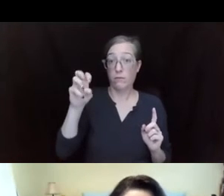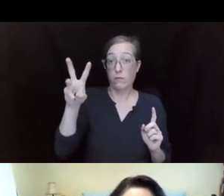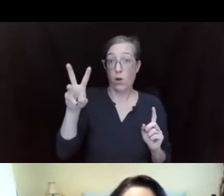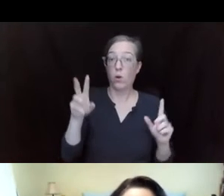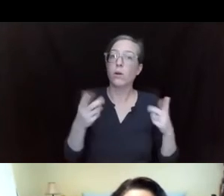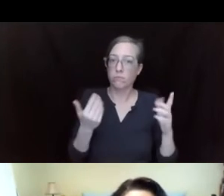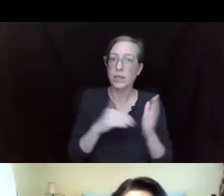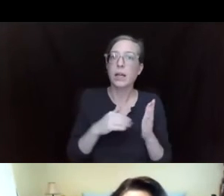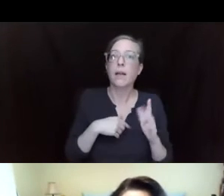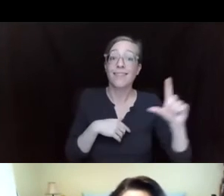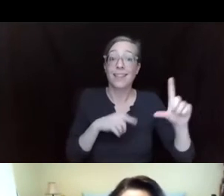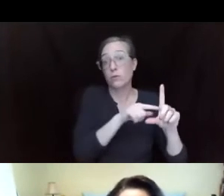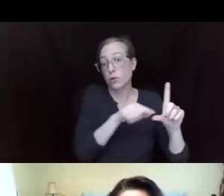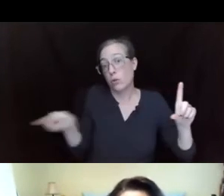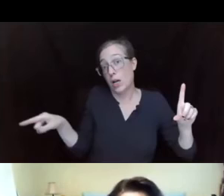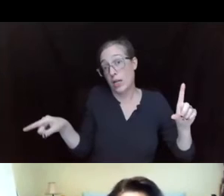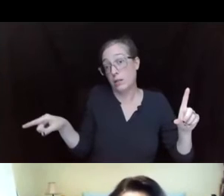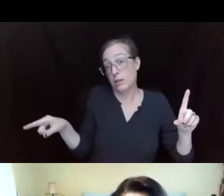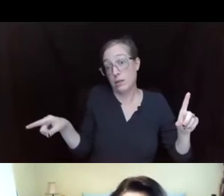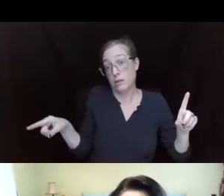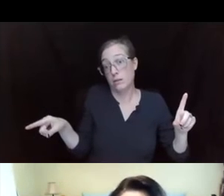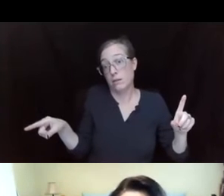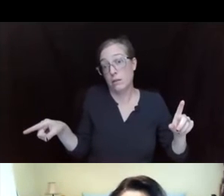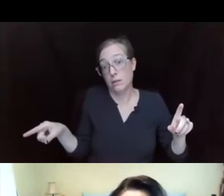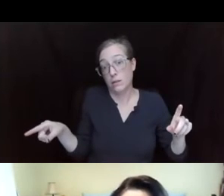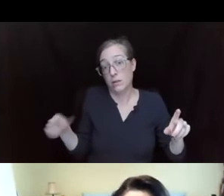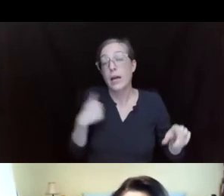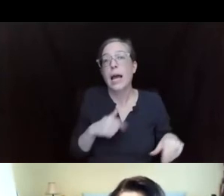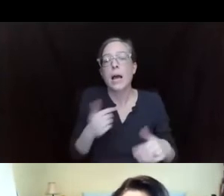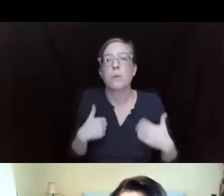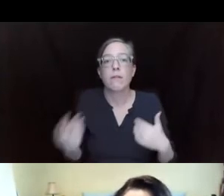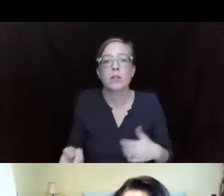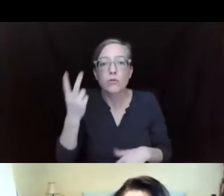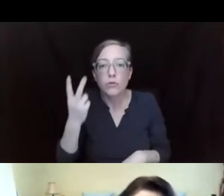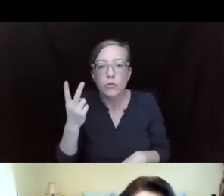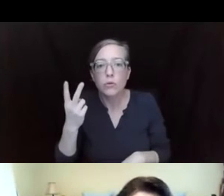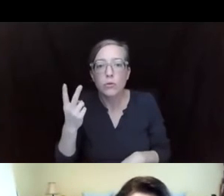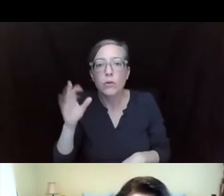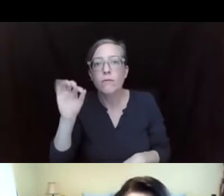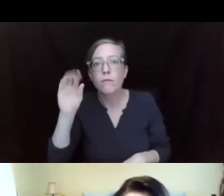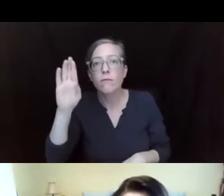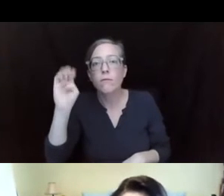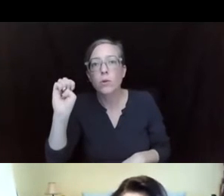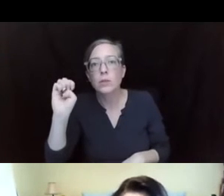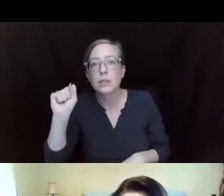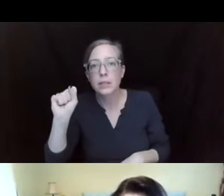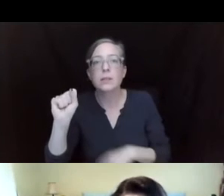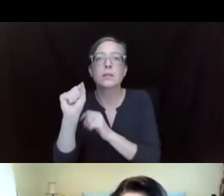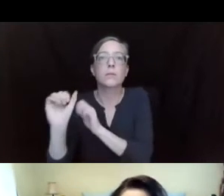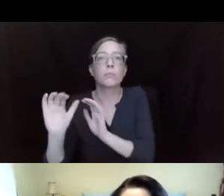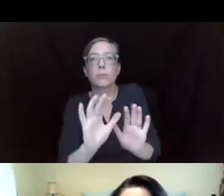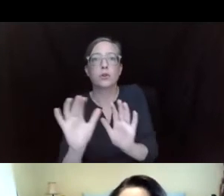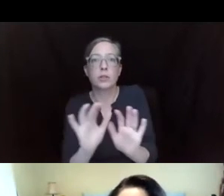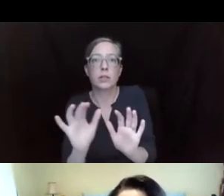right. And then we have the two electrophoretic forces and the electrophoresis pushing in this direction. And when they are